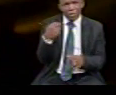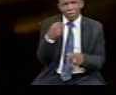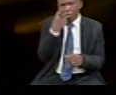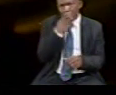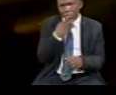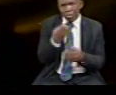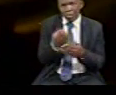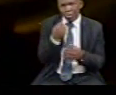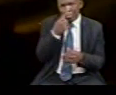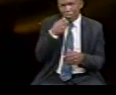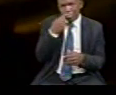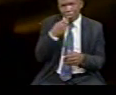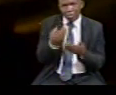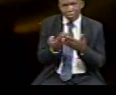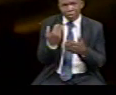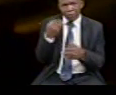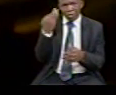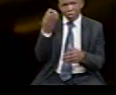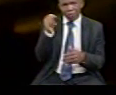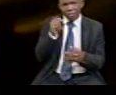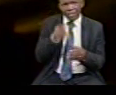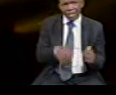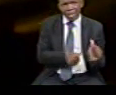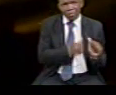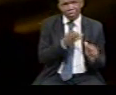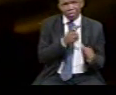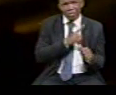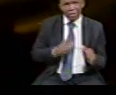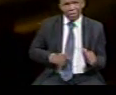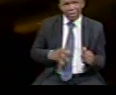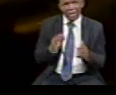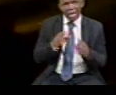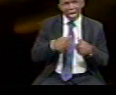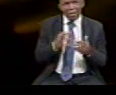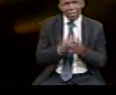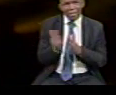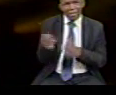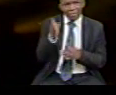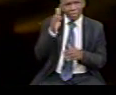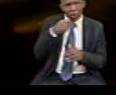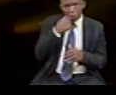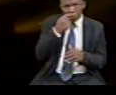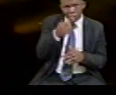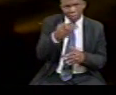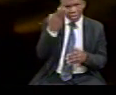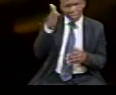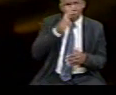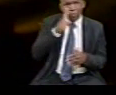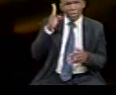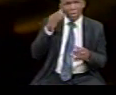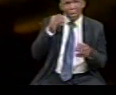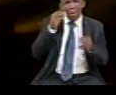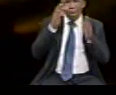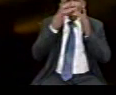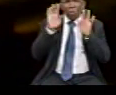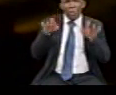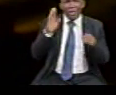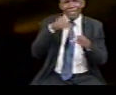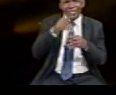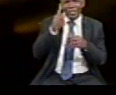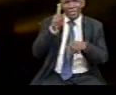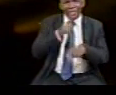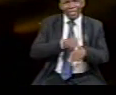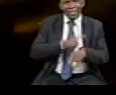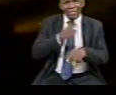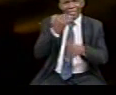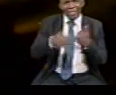of the apostles of our Lord Jesus Christ, how that they told you there should be mockers in the last days. Last time, who should walk after their